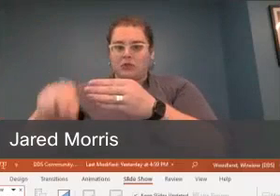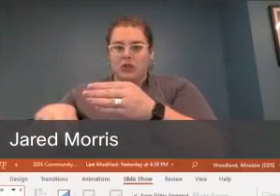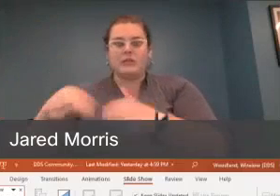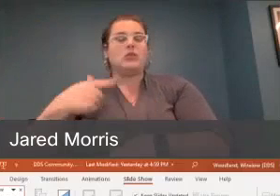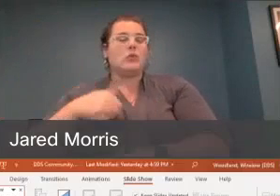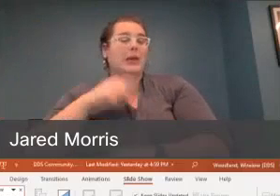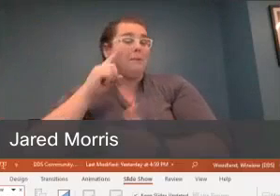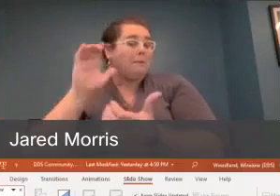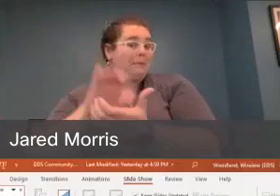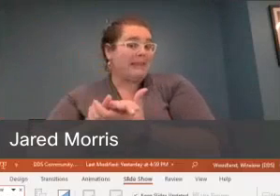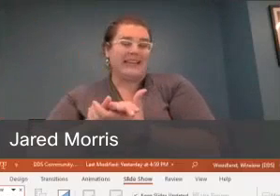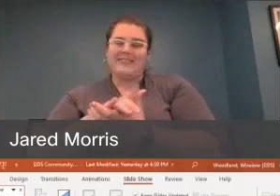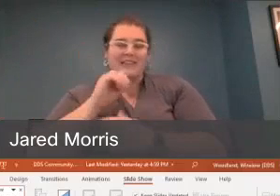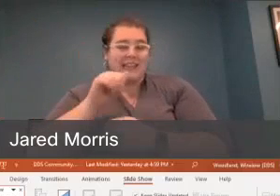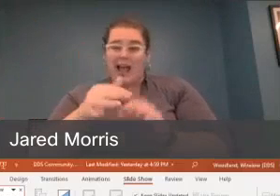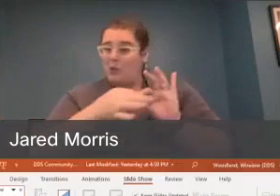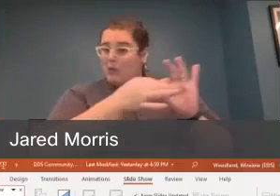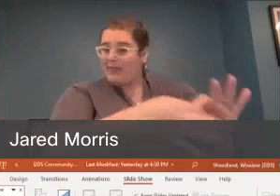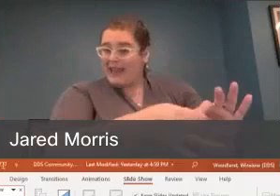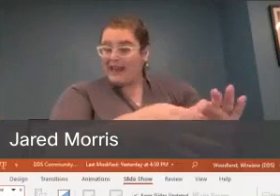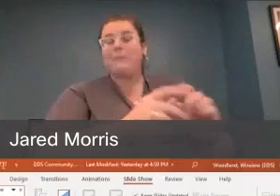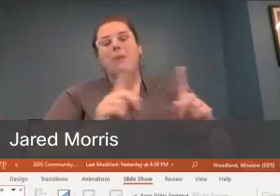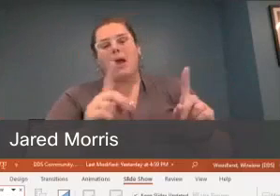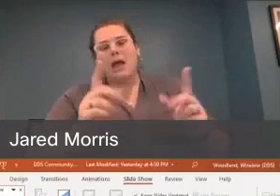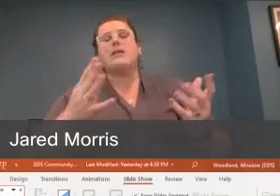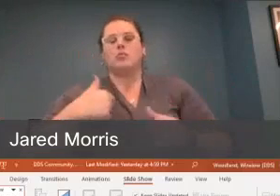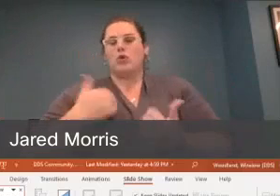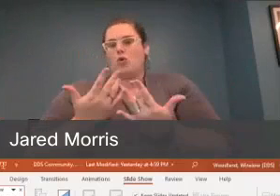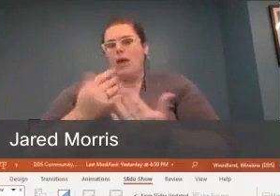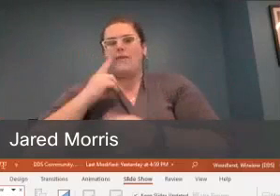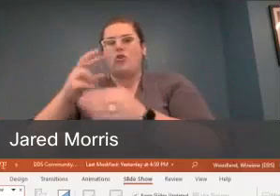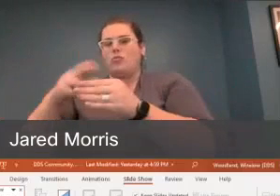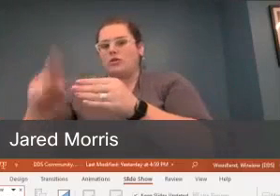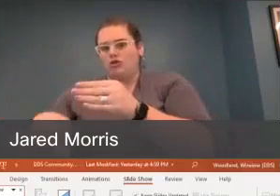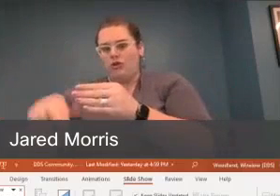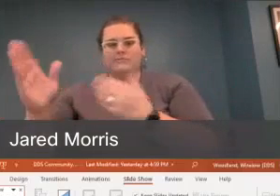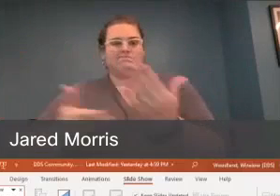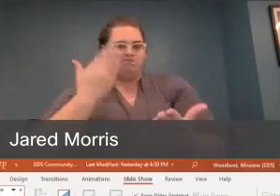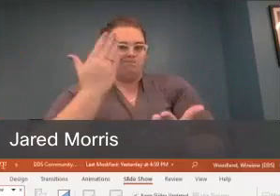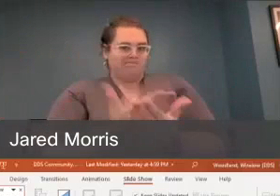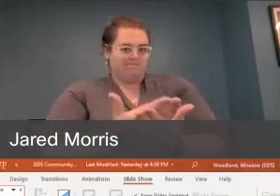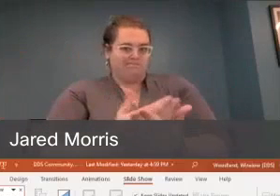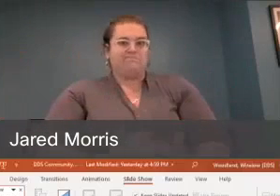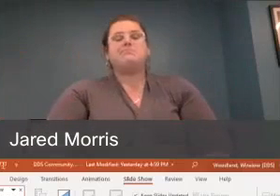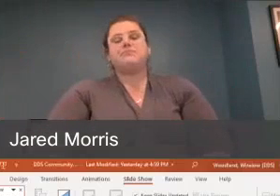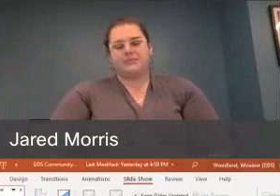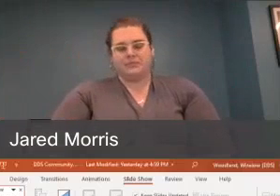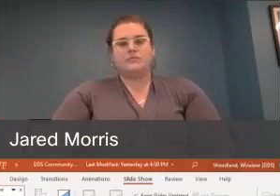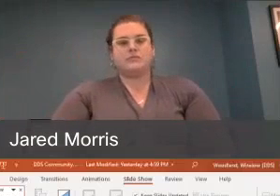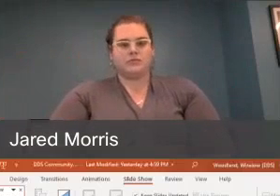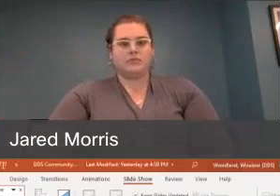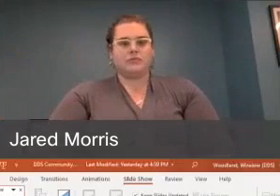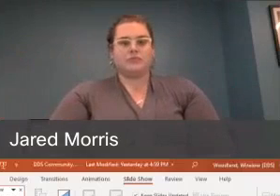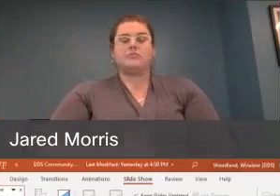how we track that. And in this slide, we show the number of people who have been